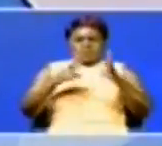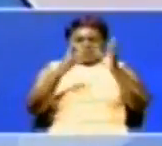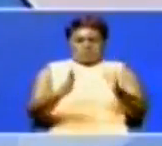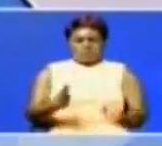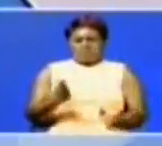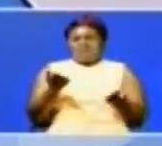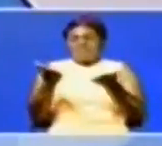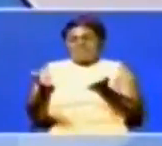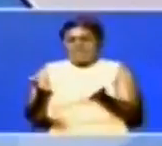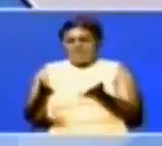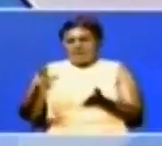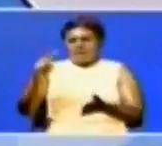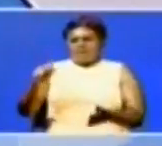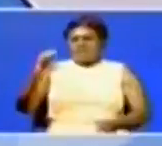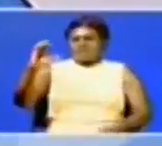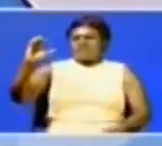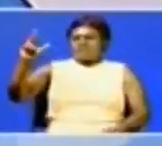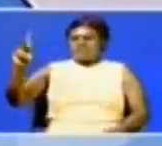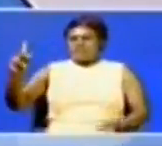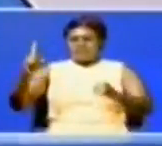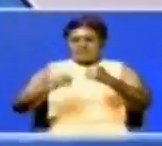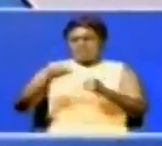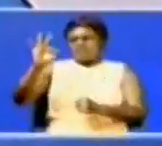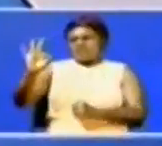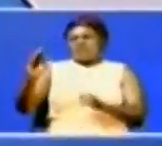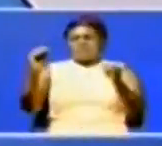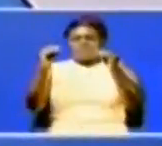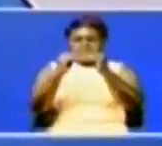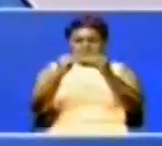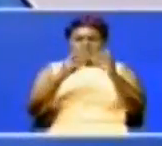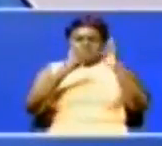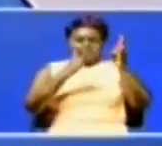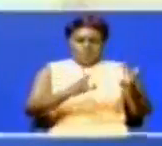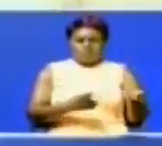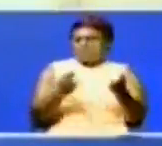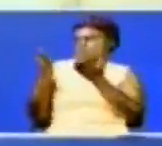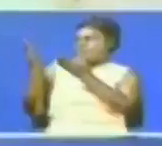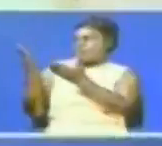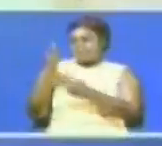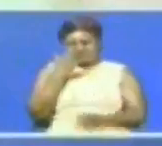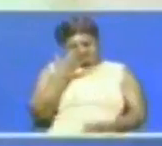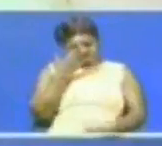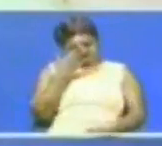Mtilaki attended the NCCK's 63rd General Meeting and now reports.